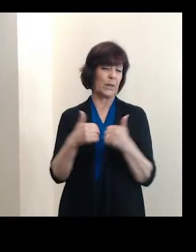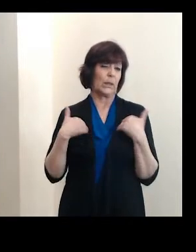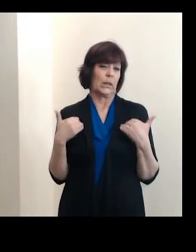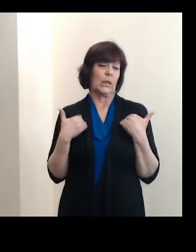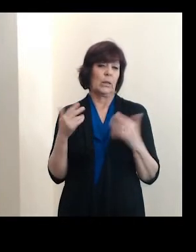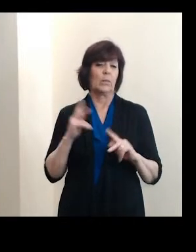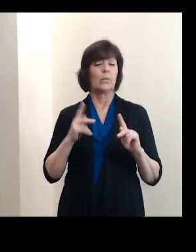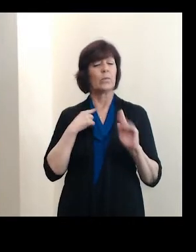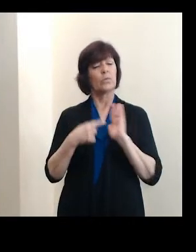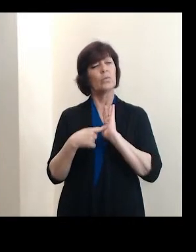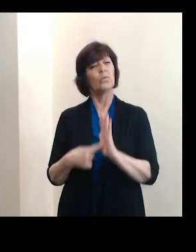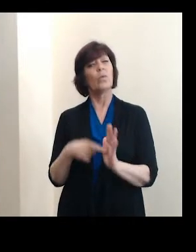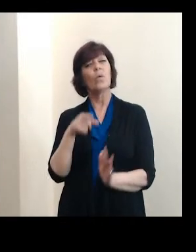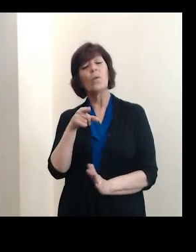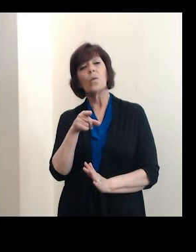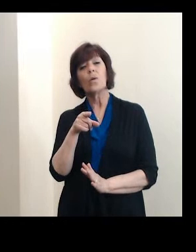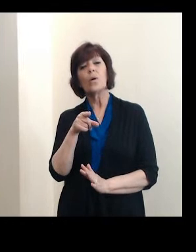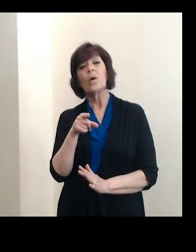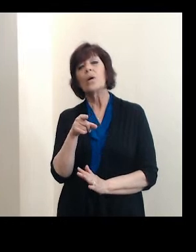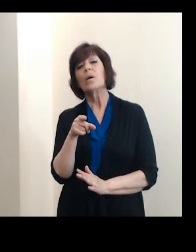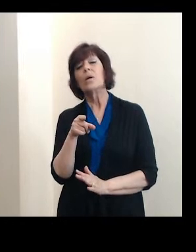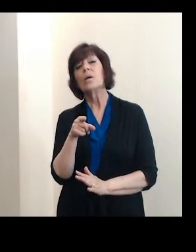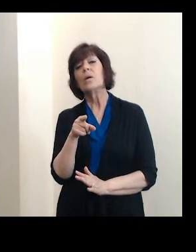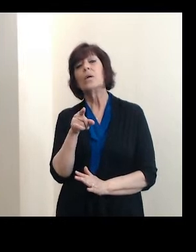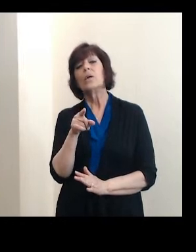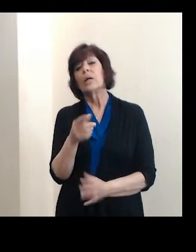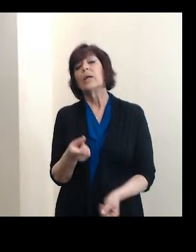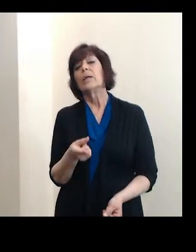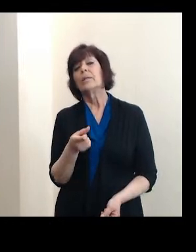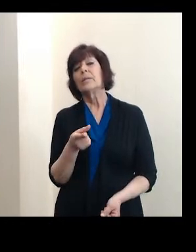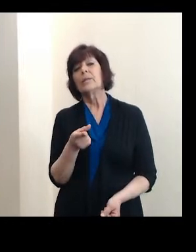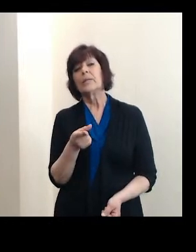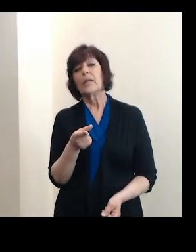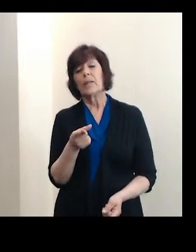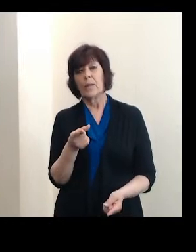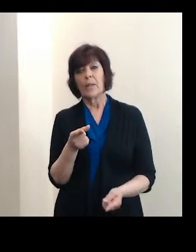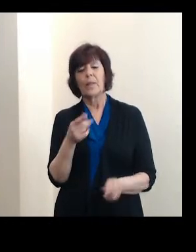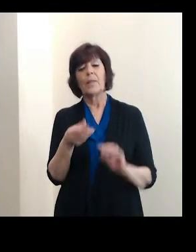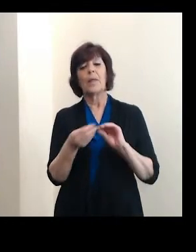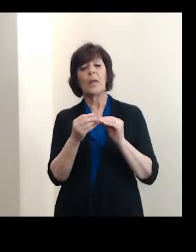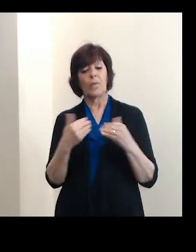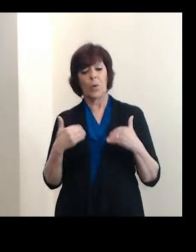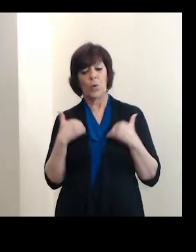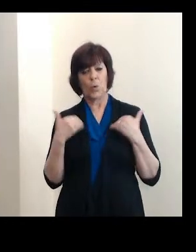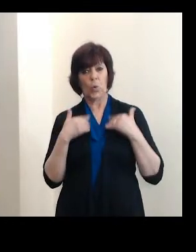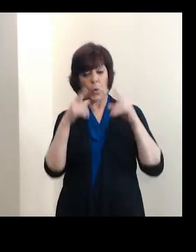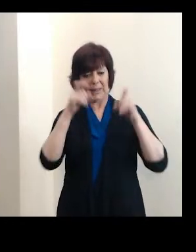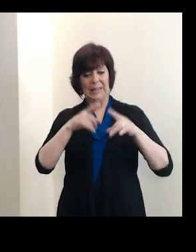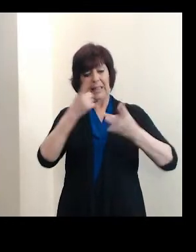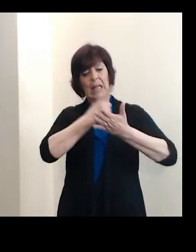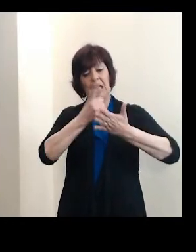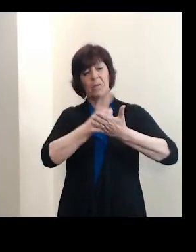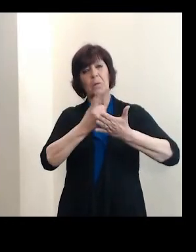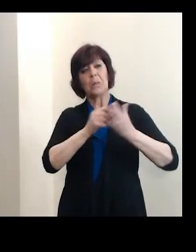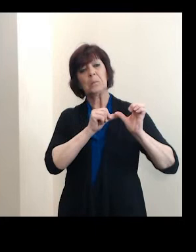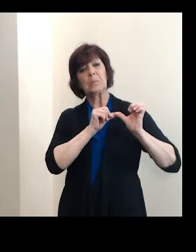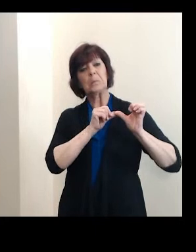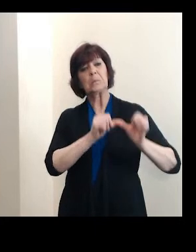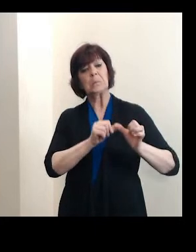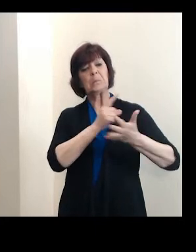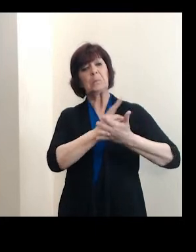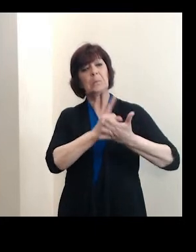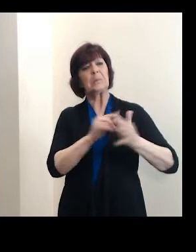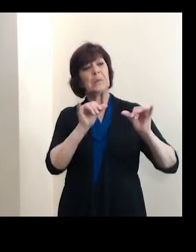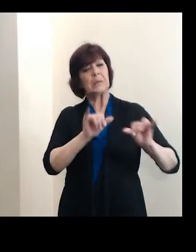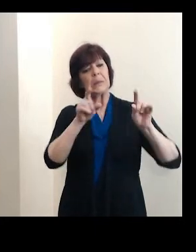just want to point out that the denominator, the number of youth tested every week has been pretty constant. So that proportion